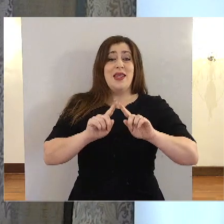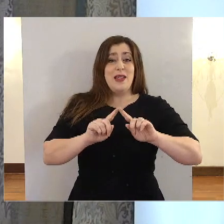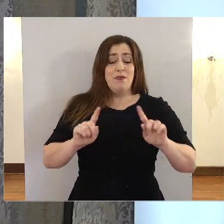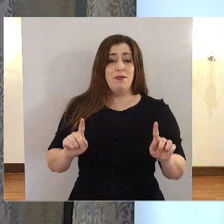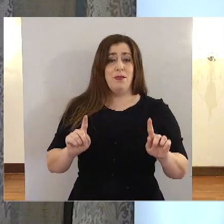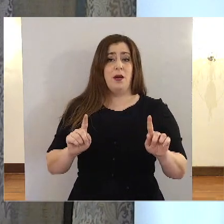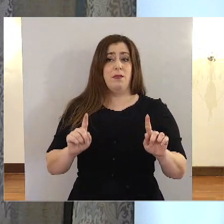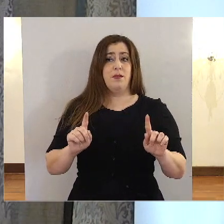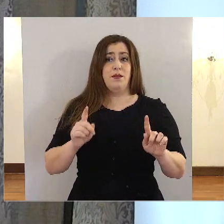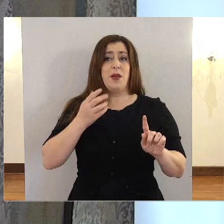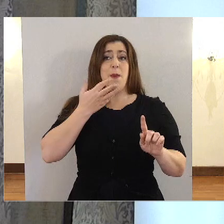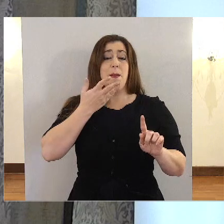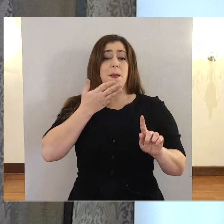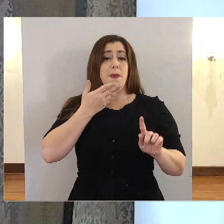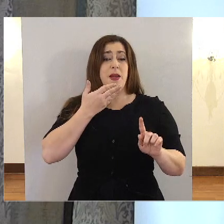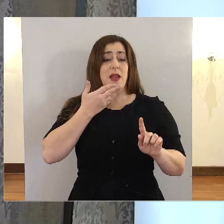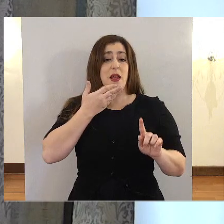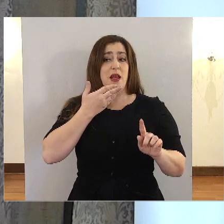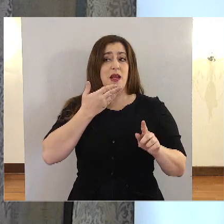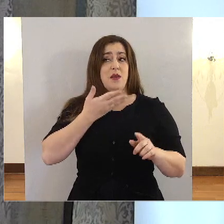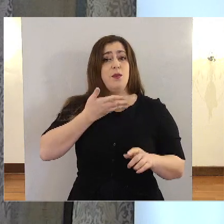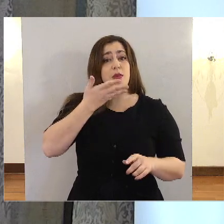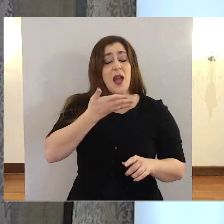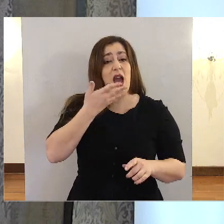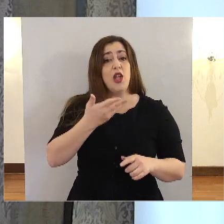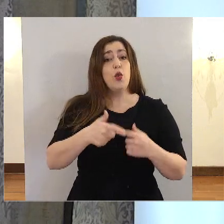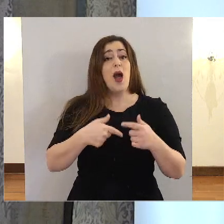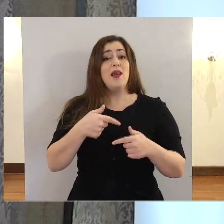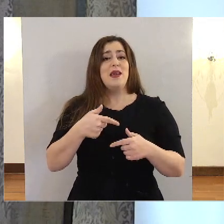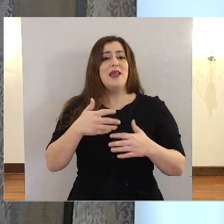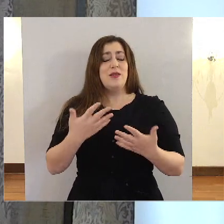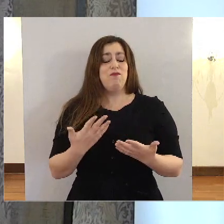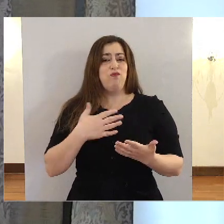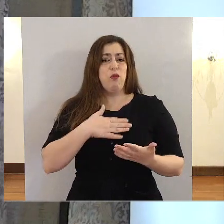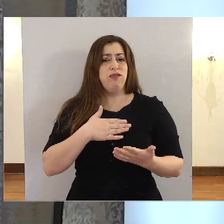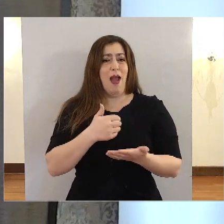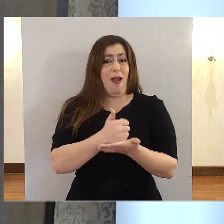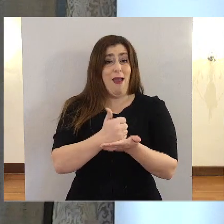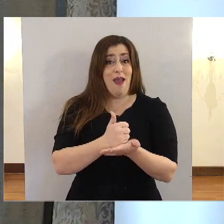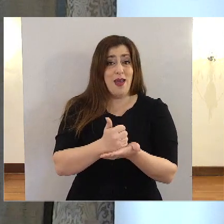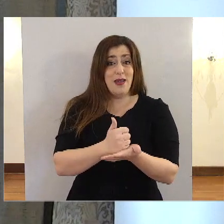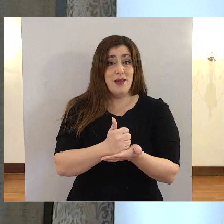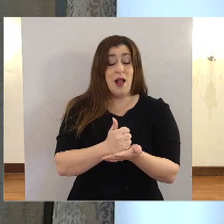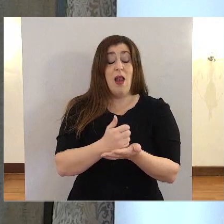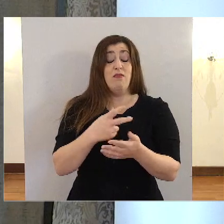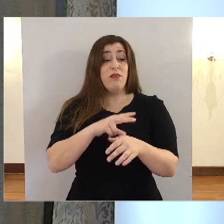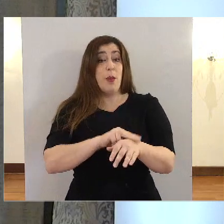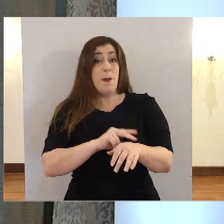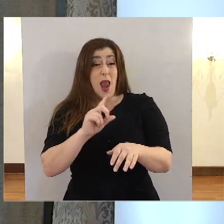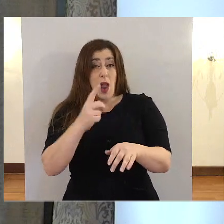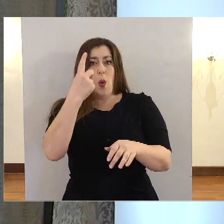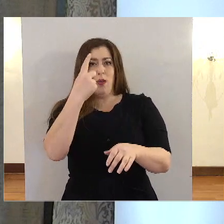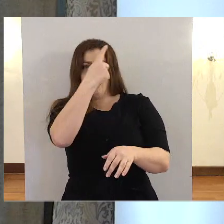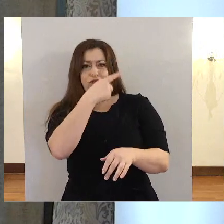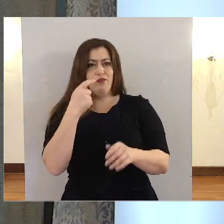disclosed her sexual activity and opened up that she was gay, she told me instantly I could tell that his face